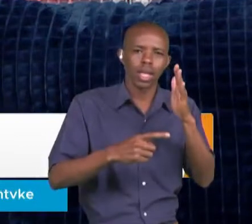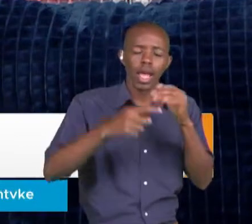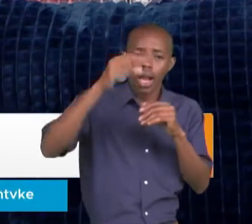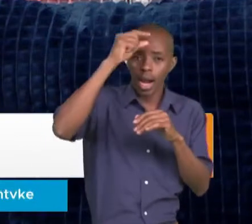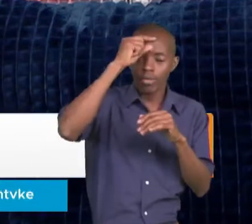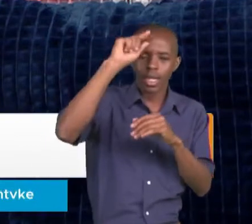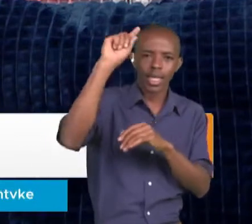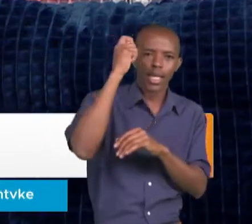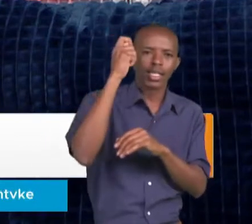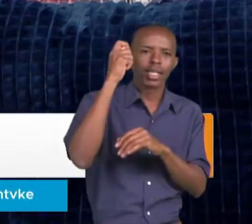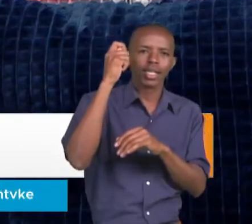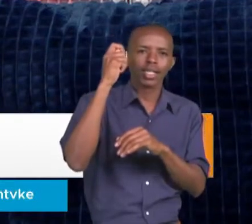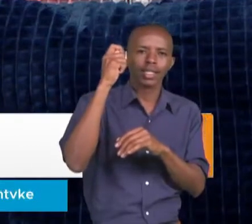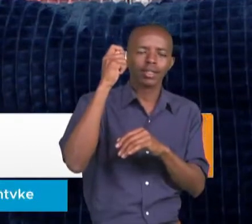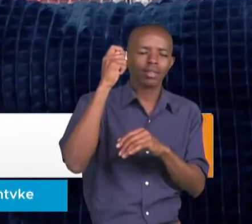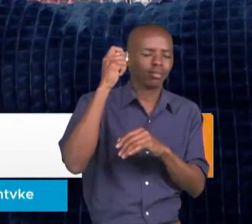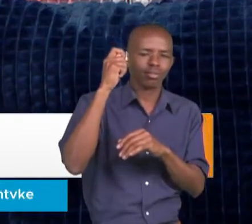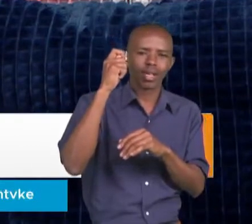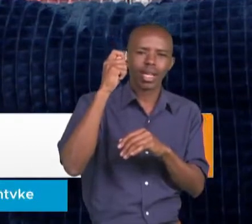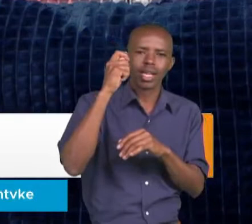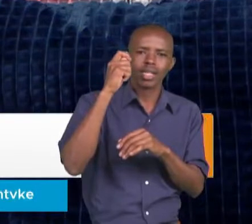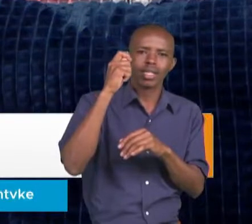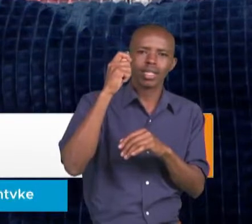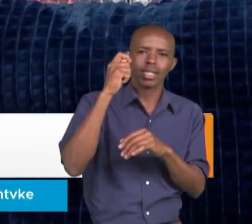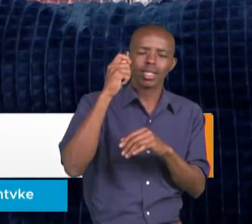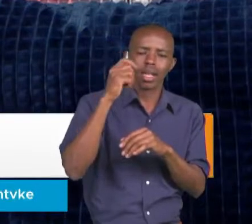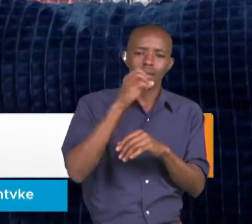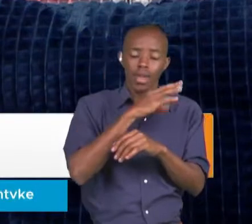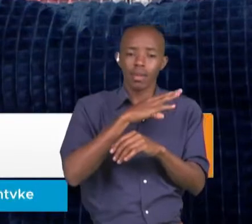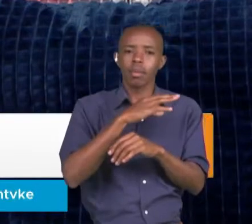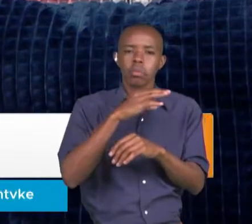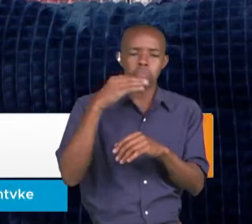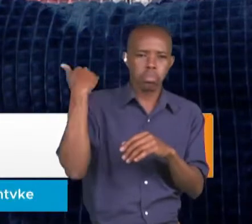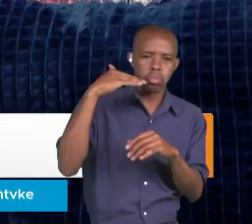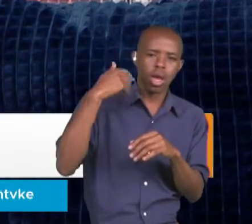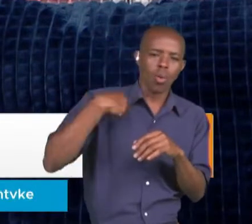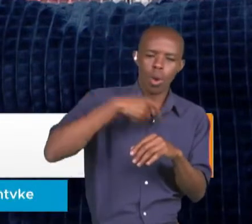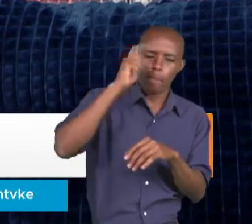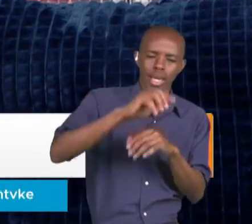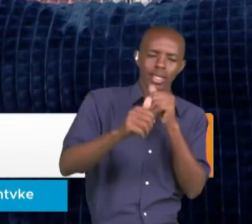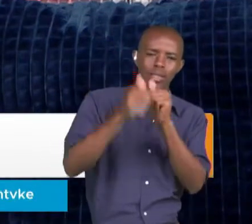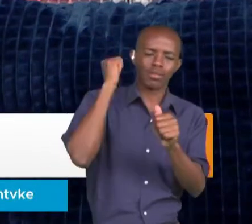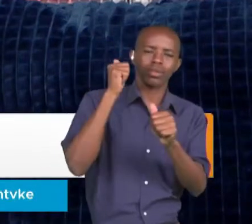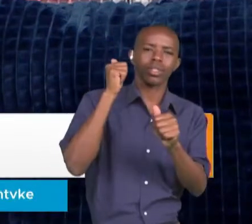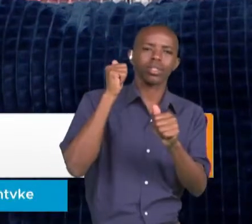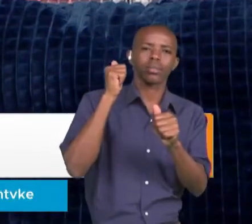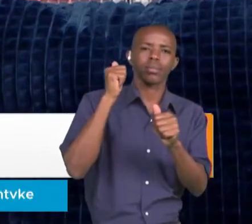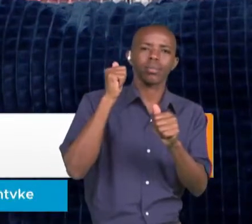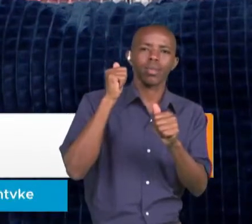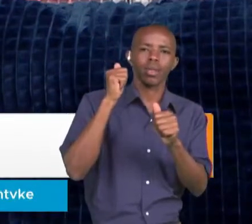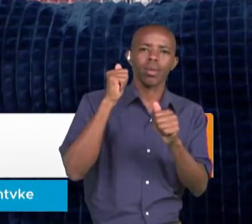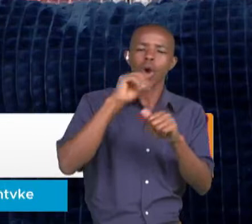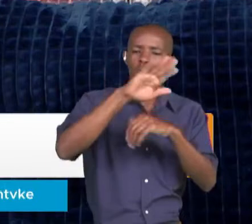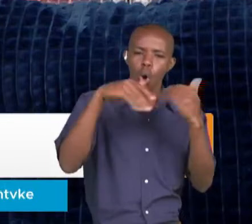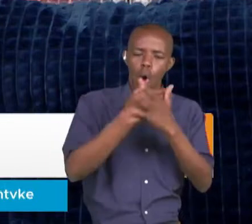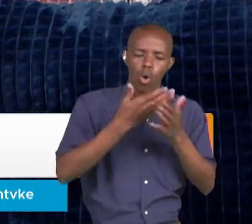government of Kenya is tolerant to terror gangs. Mm. And we must refute this by all possible